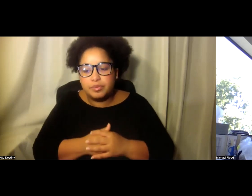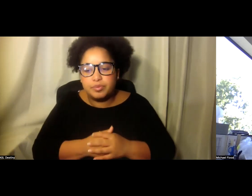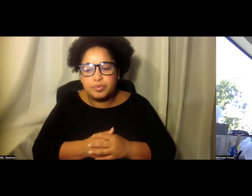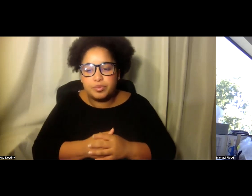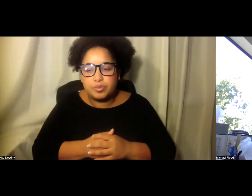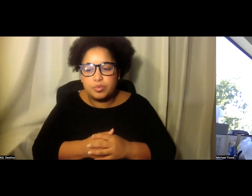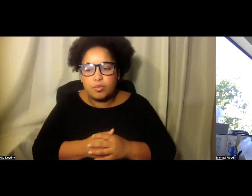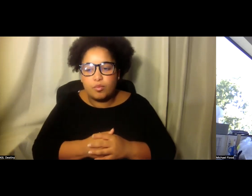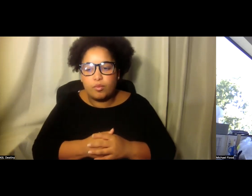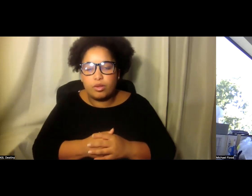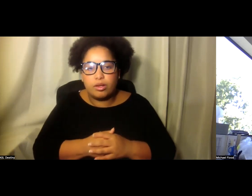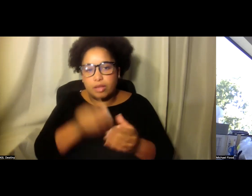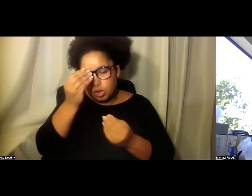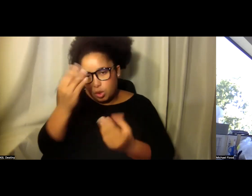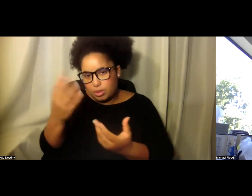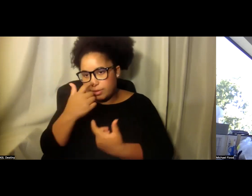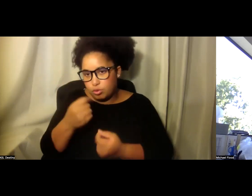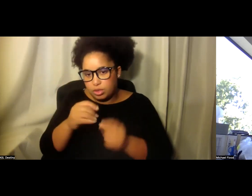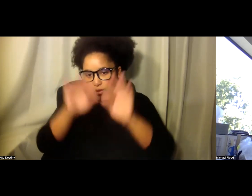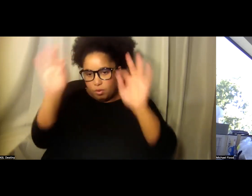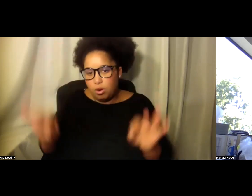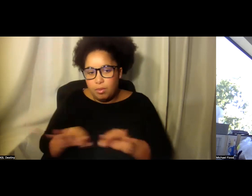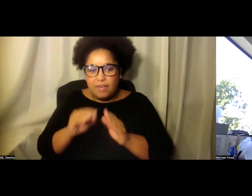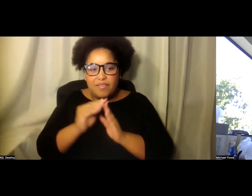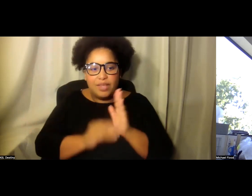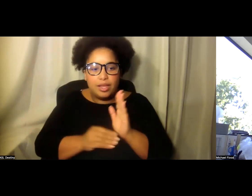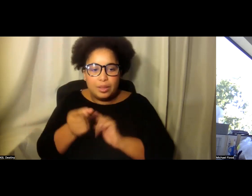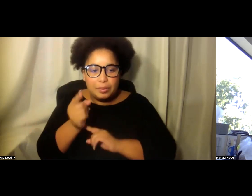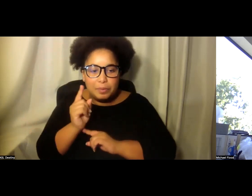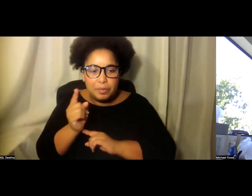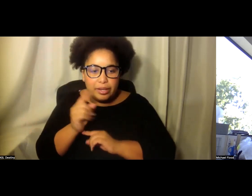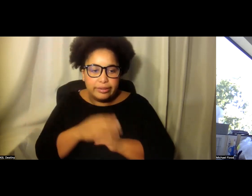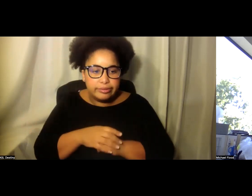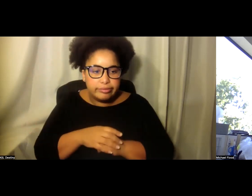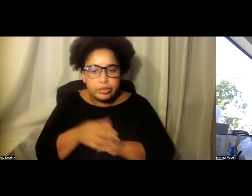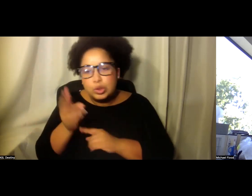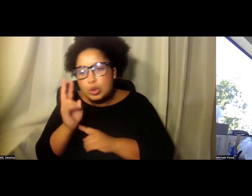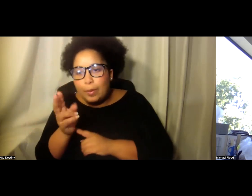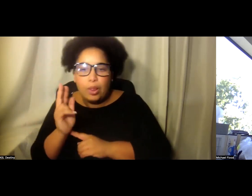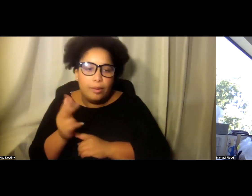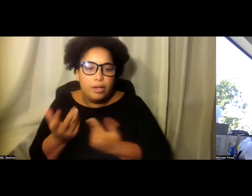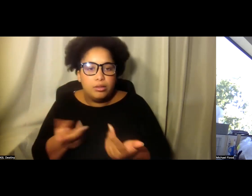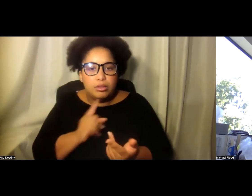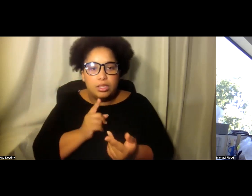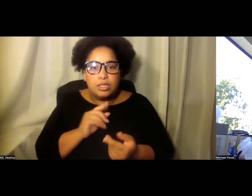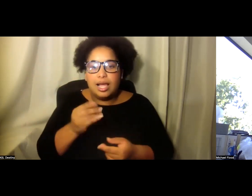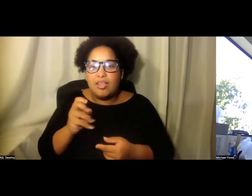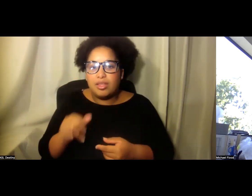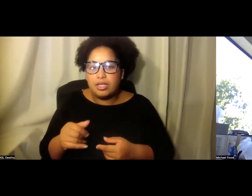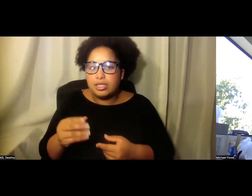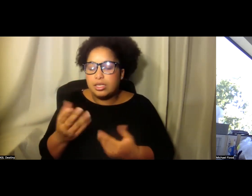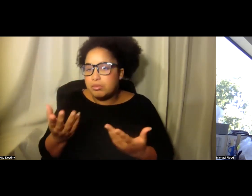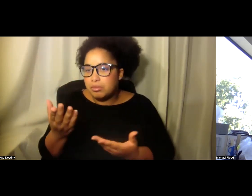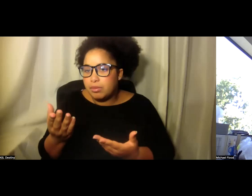notice of interest form can be filled out in minutes. And for lack of a better word, Anthony, please correct me if I'm wrong